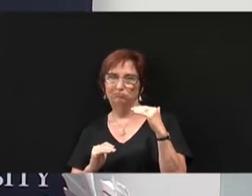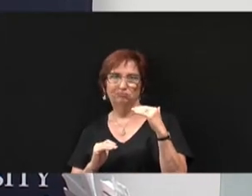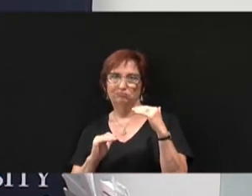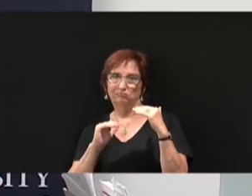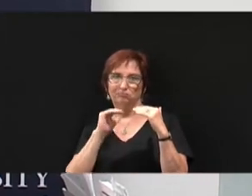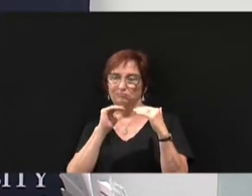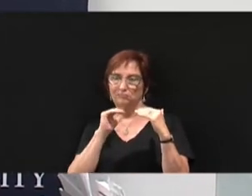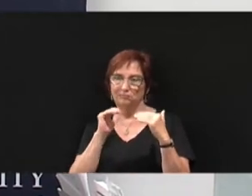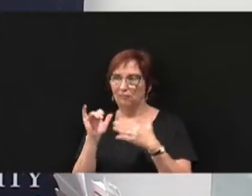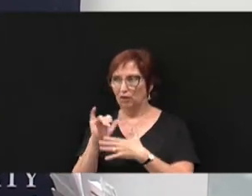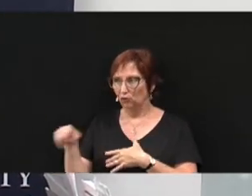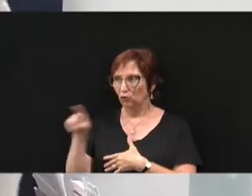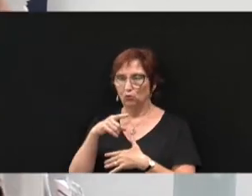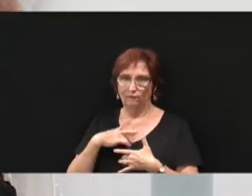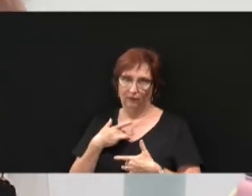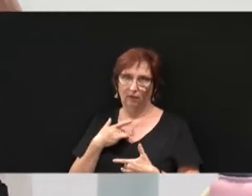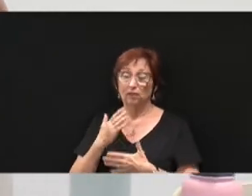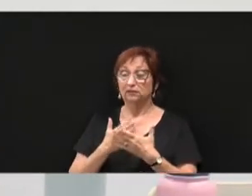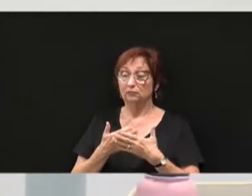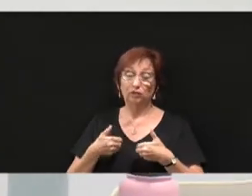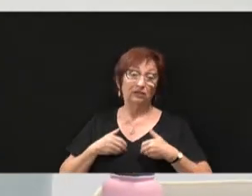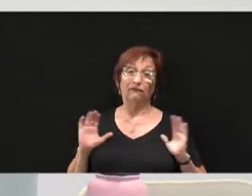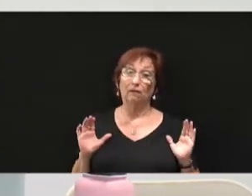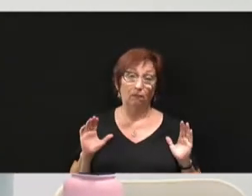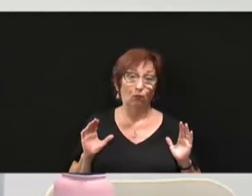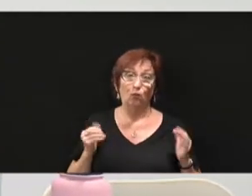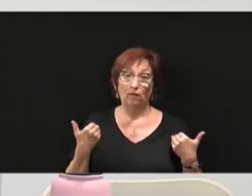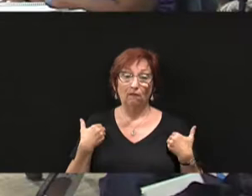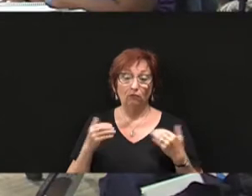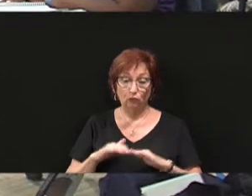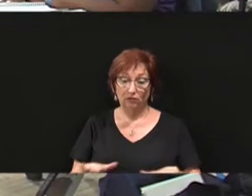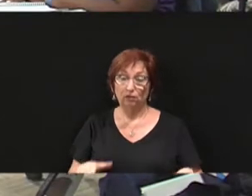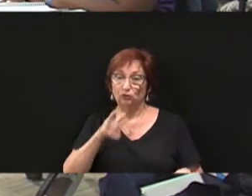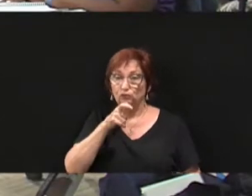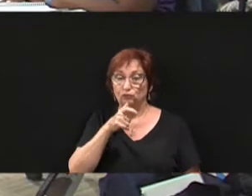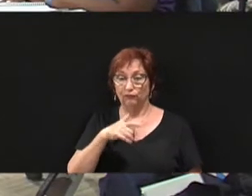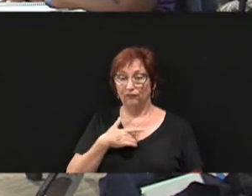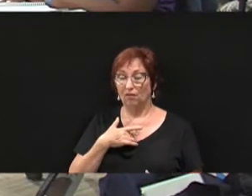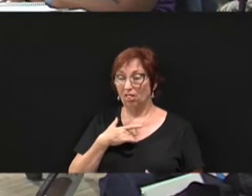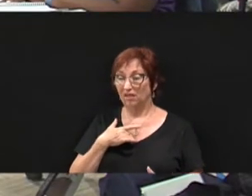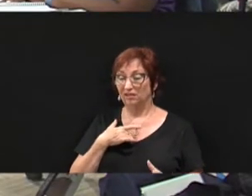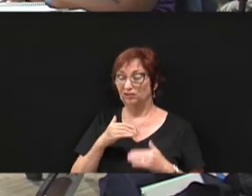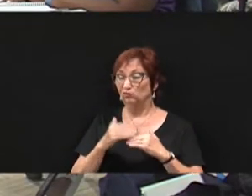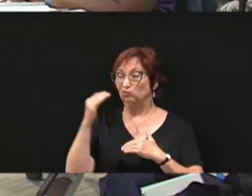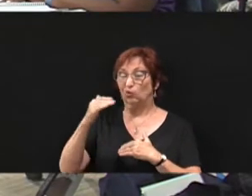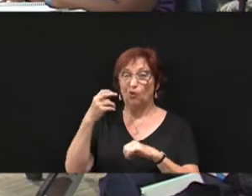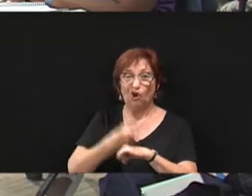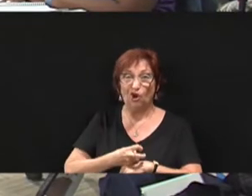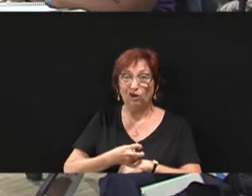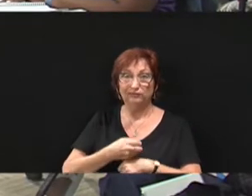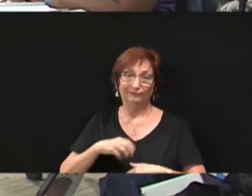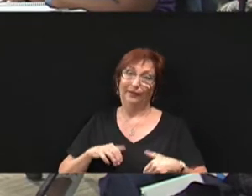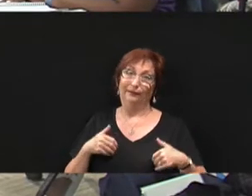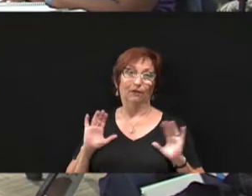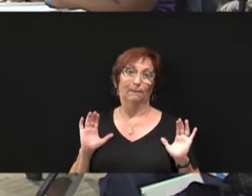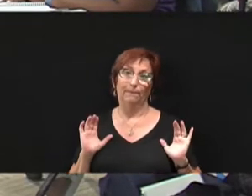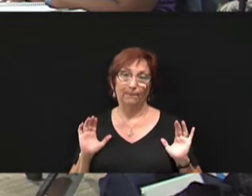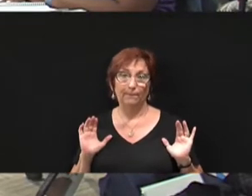were saying. And some just give up. We have those kids that just give up because it's just too hard. Okay,